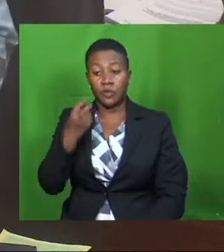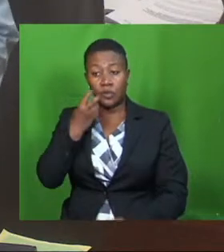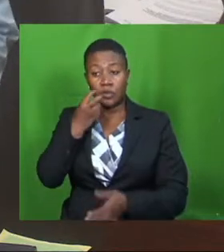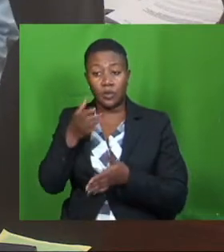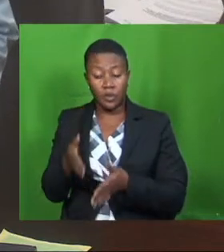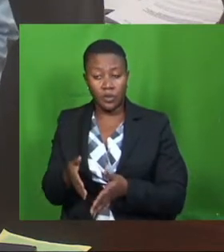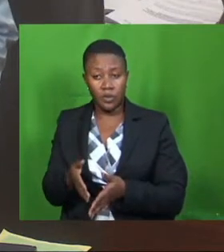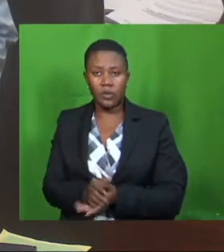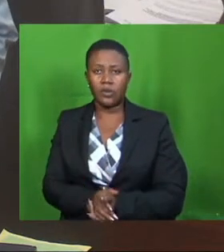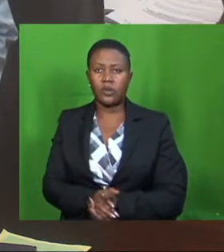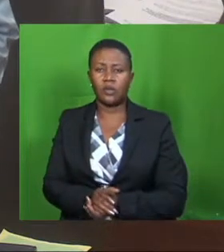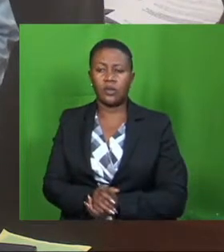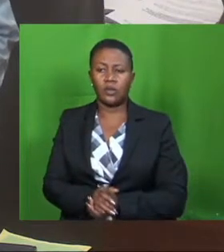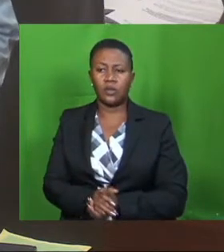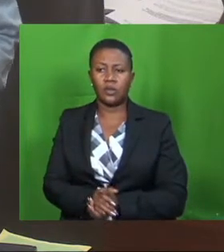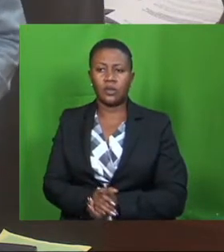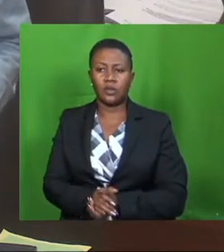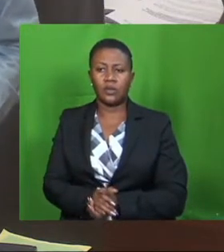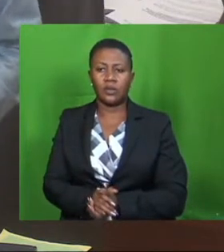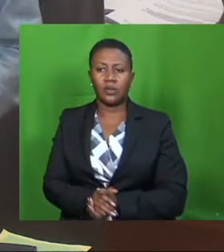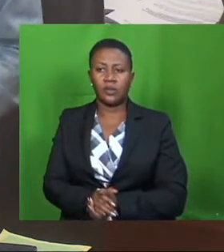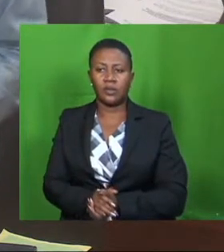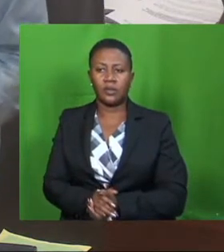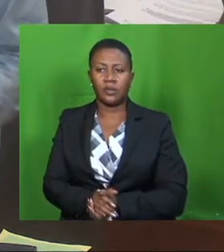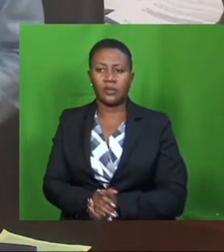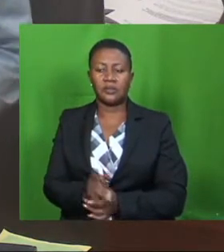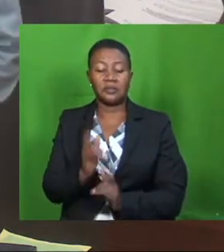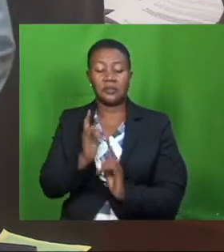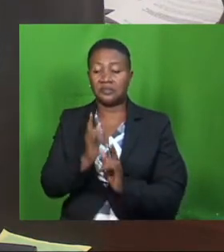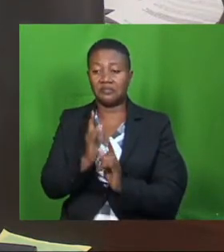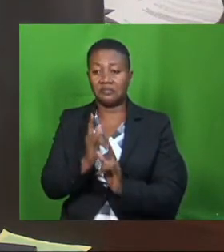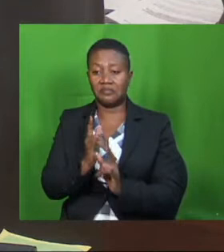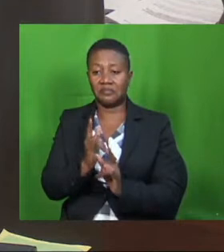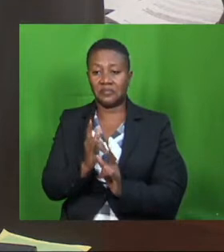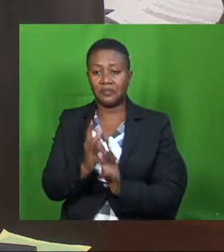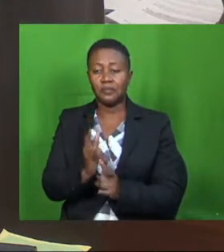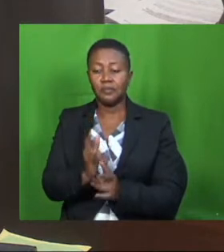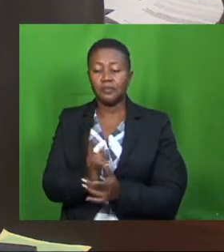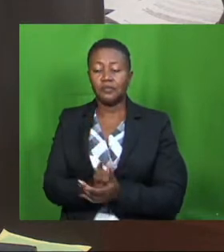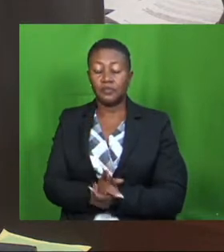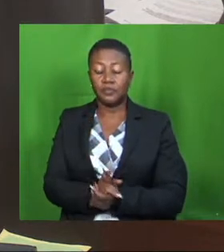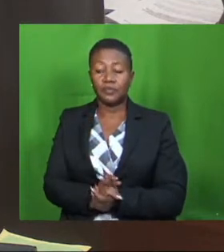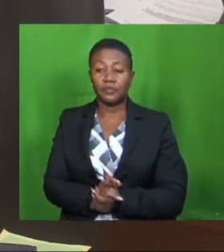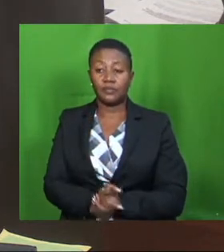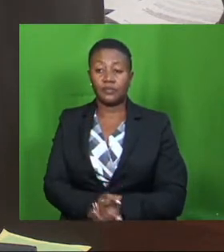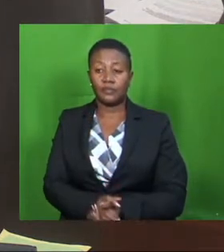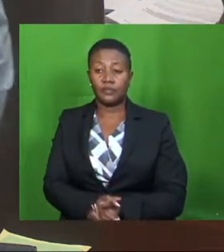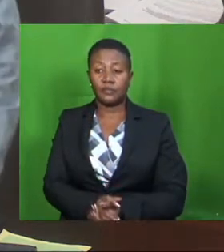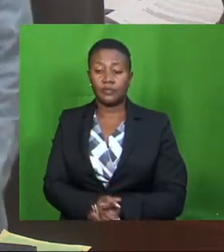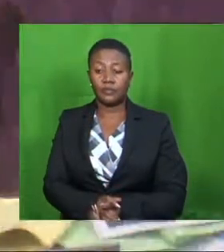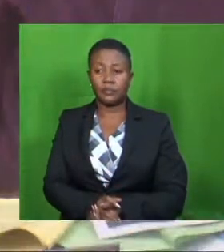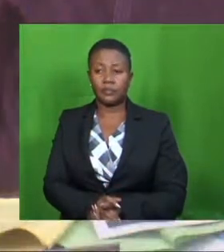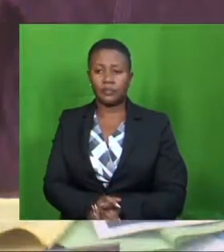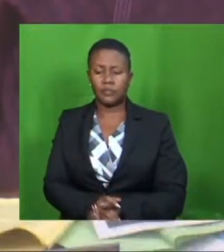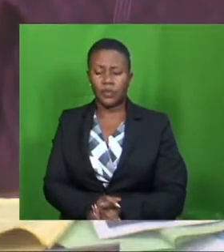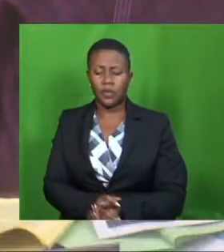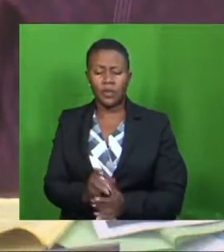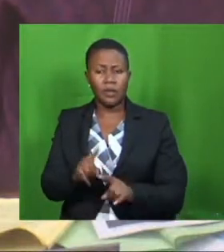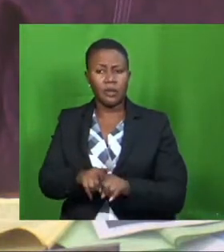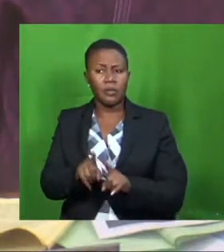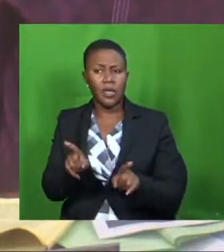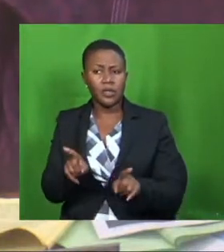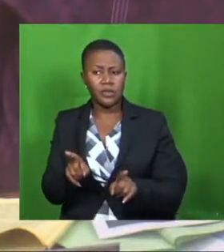Wednesday, I hope and pray I'll be guided by whatever direction you give, that God will give us life to live to